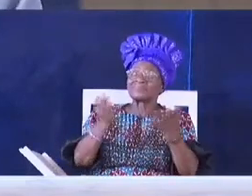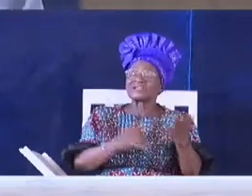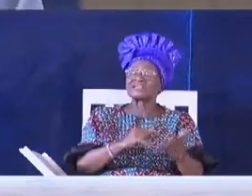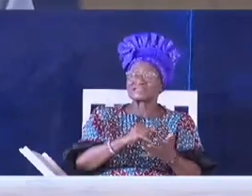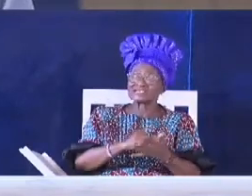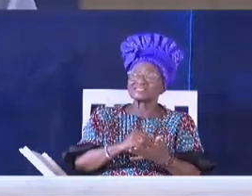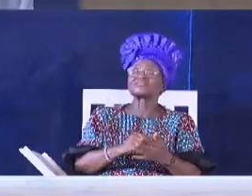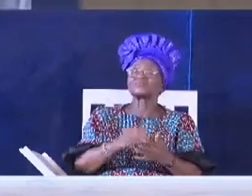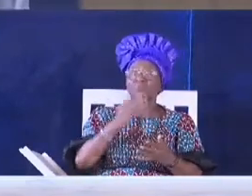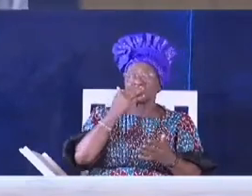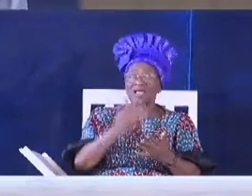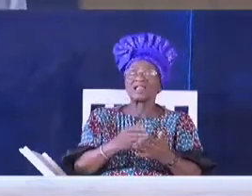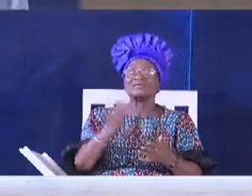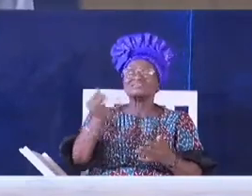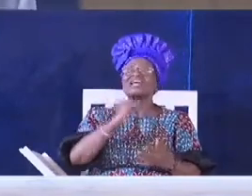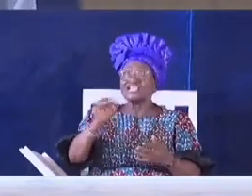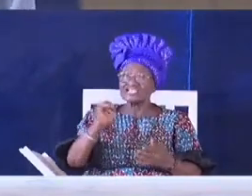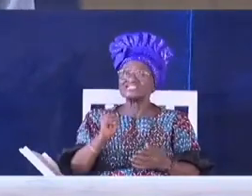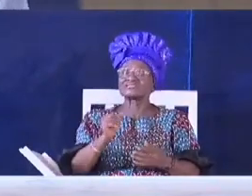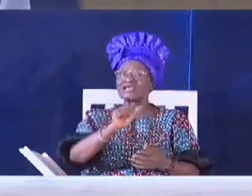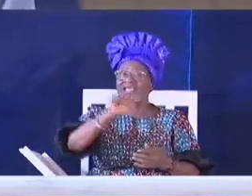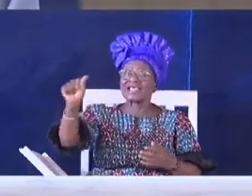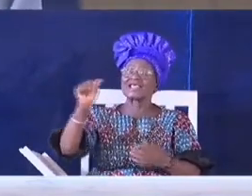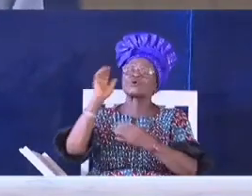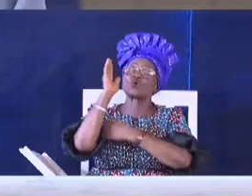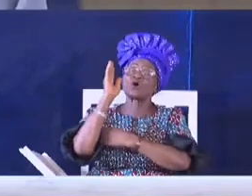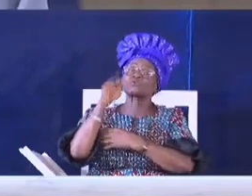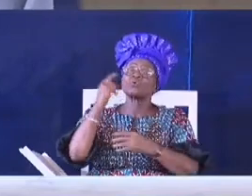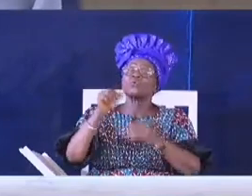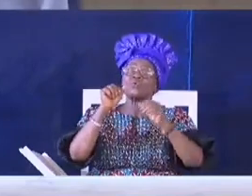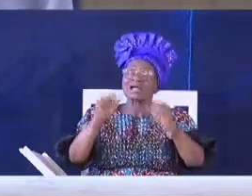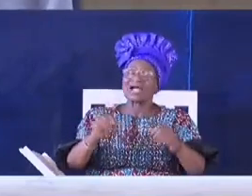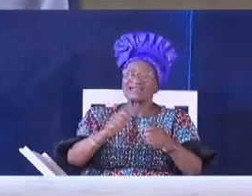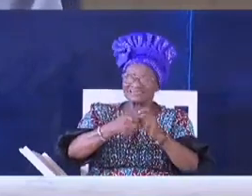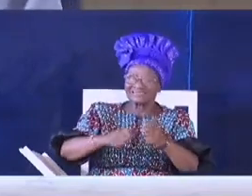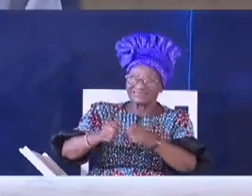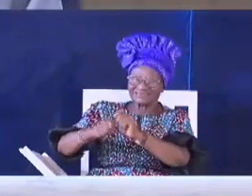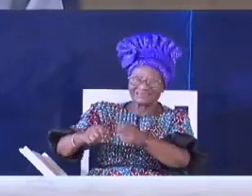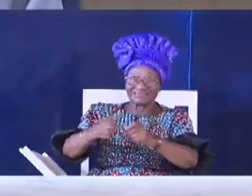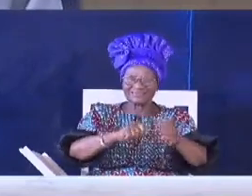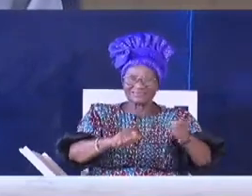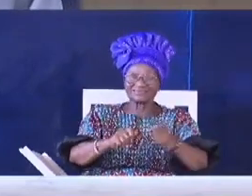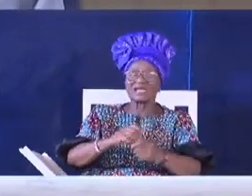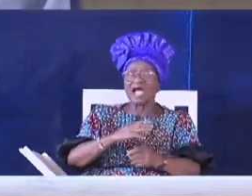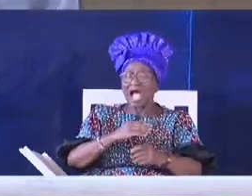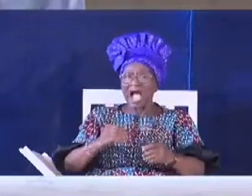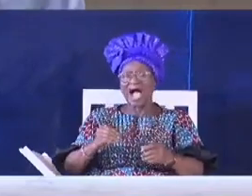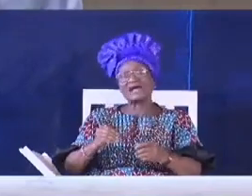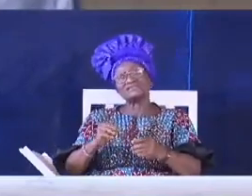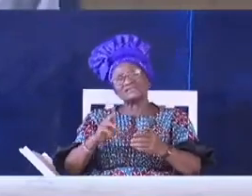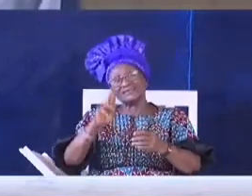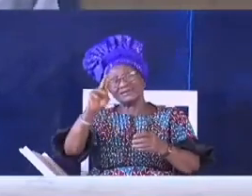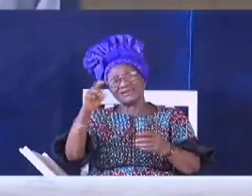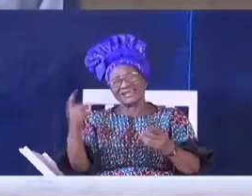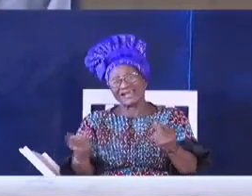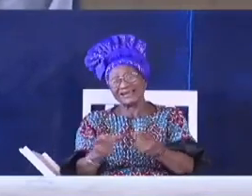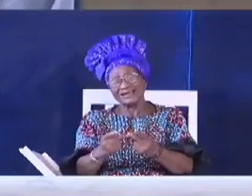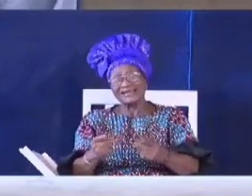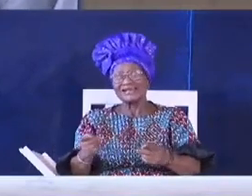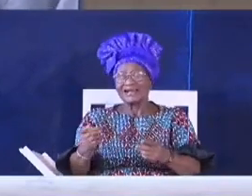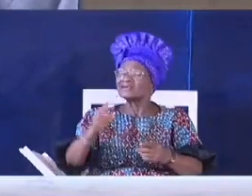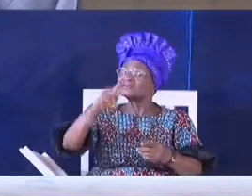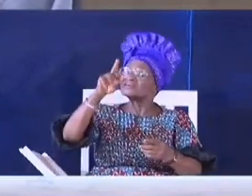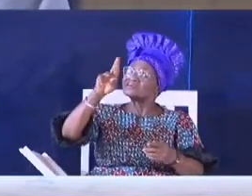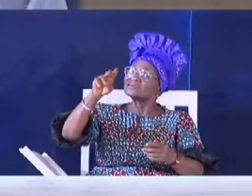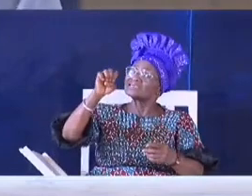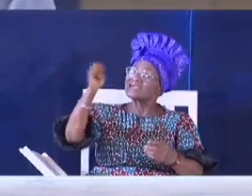who can take you to pieces, clean you up, assemble you, and do it all in